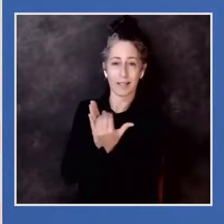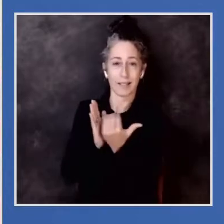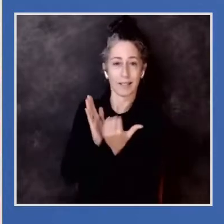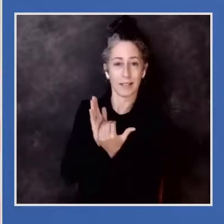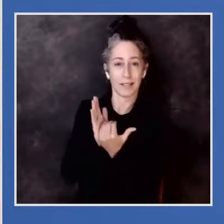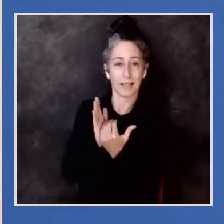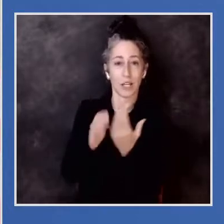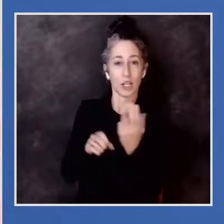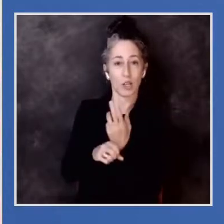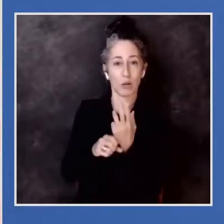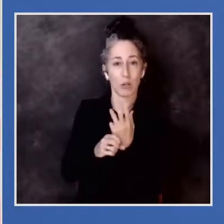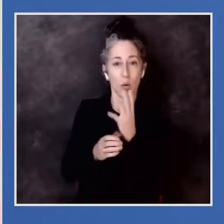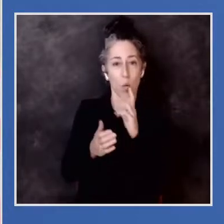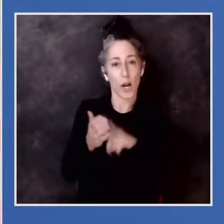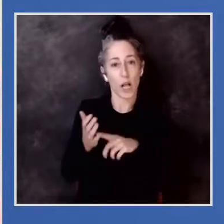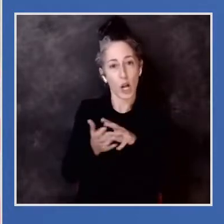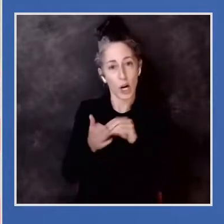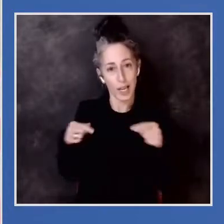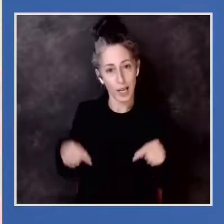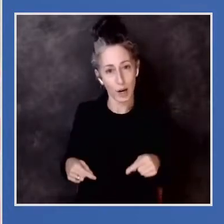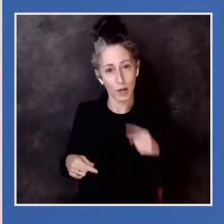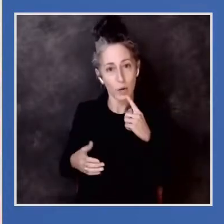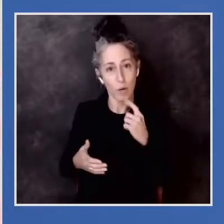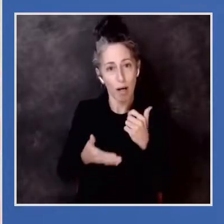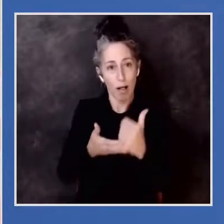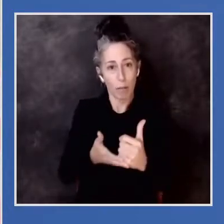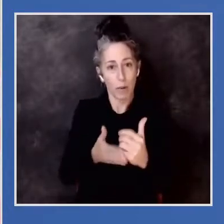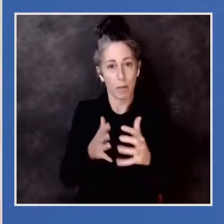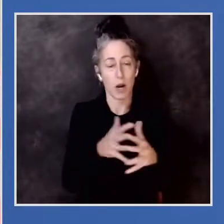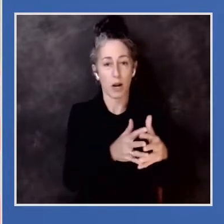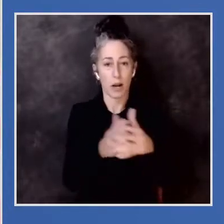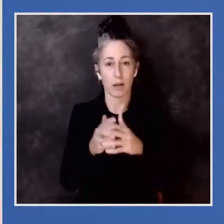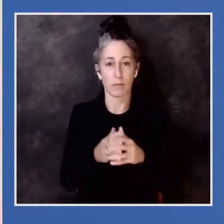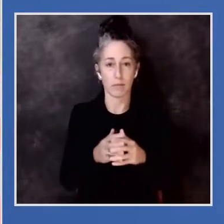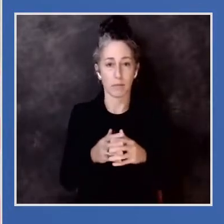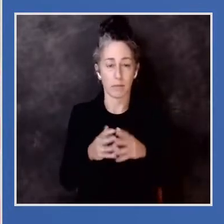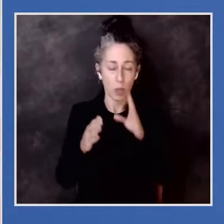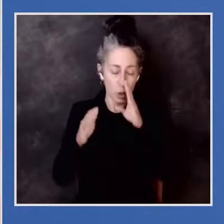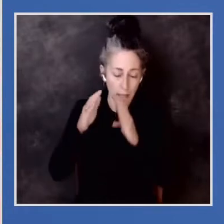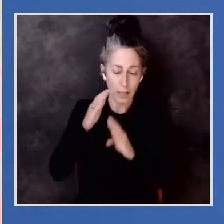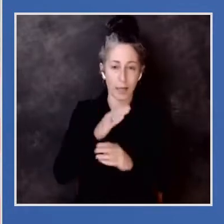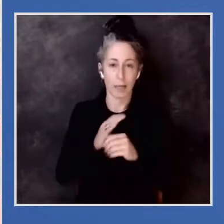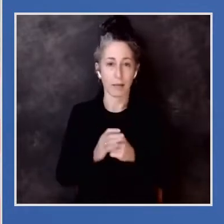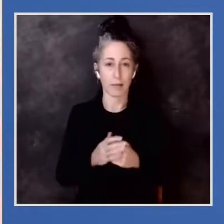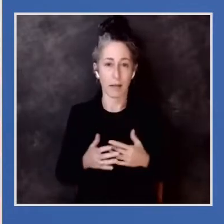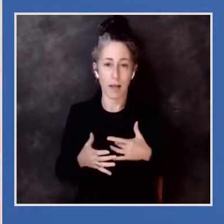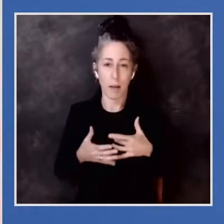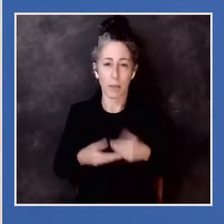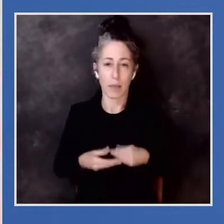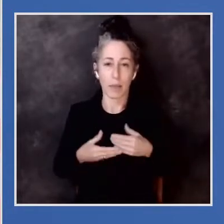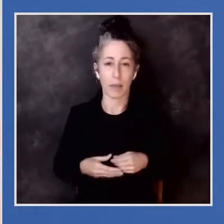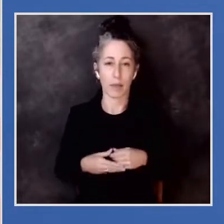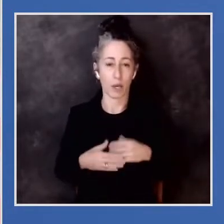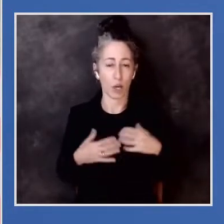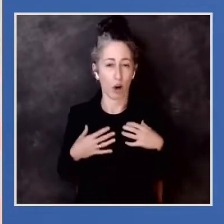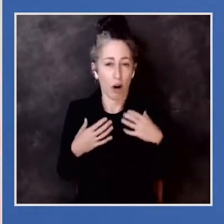nation. Humility, empathy, courage,